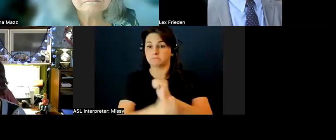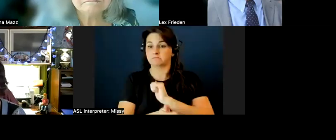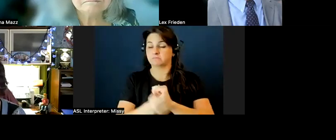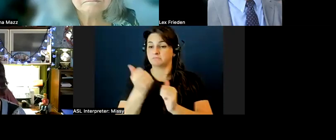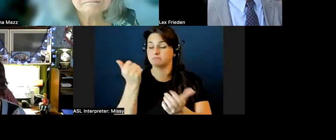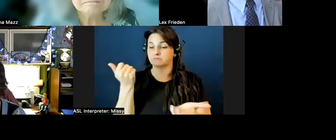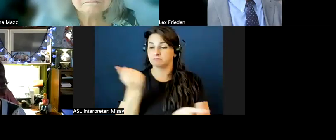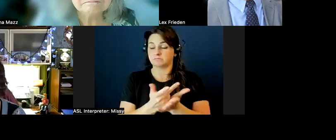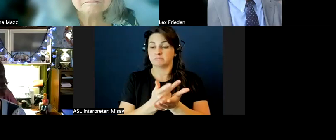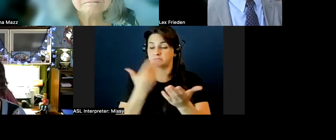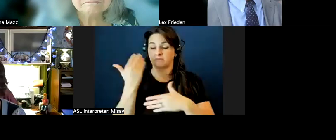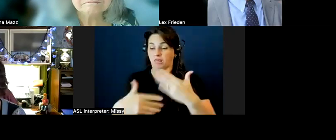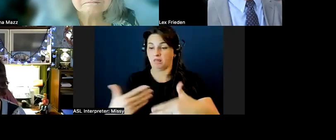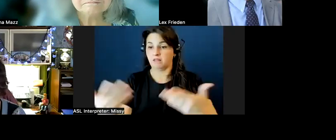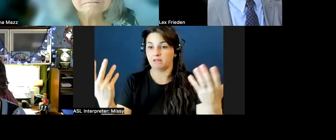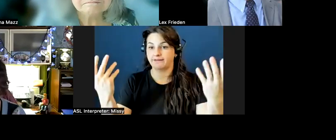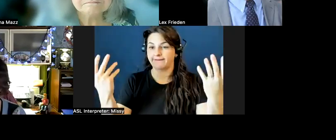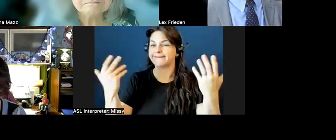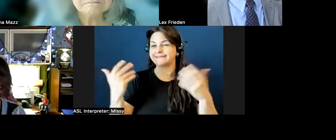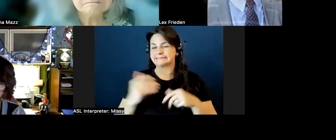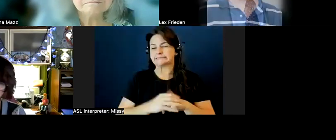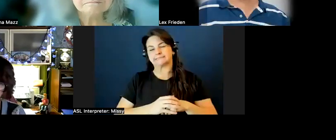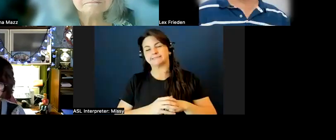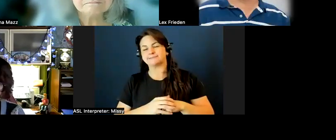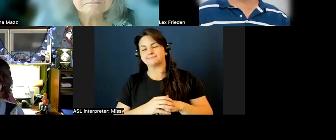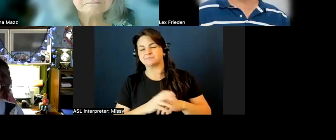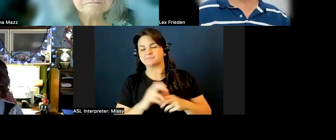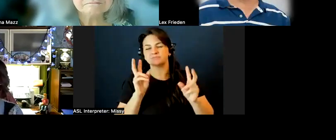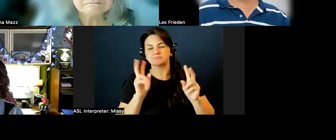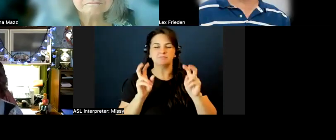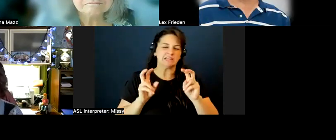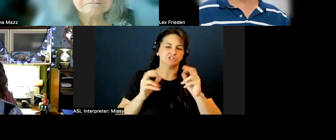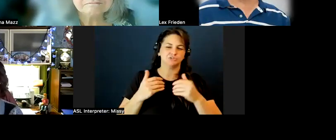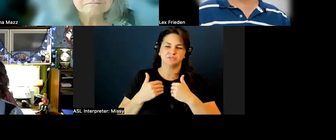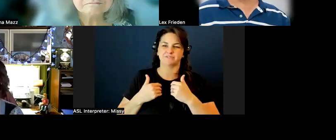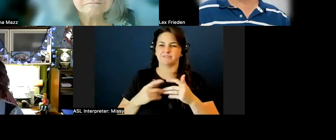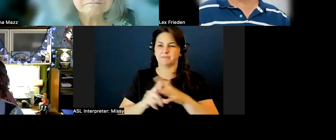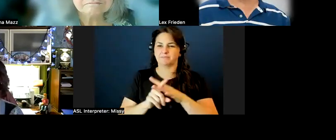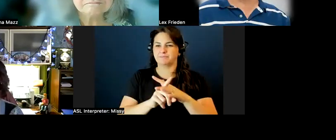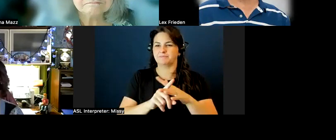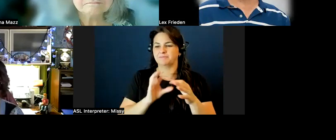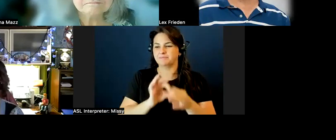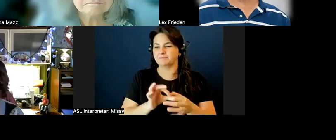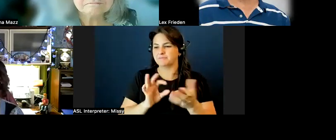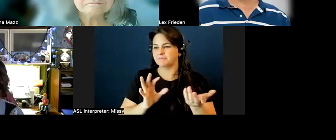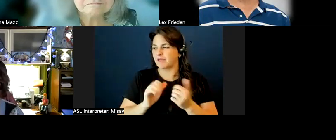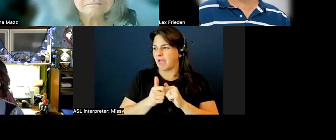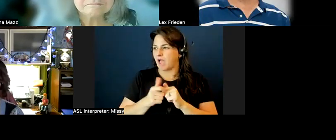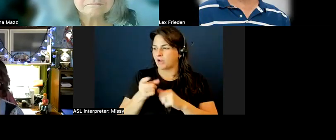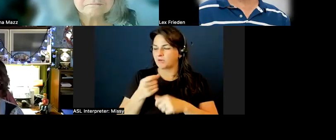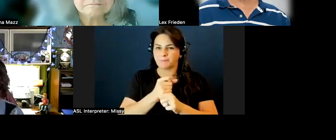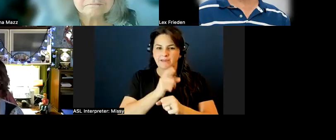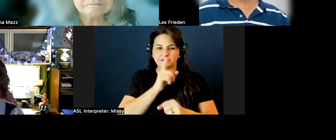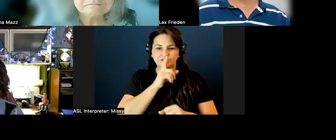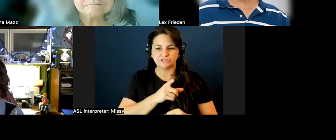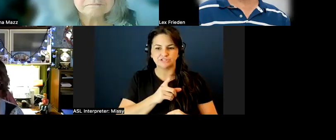And, you know, we have some issues with respect to how you ensure